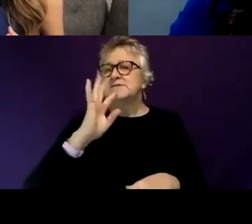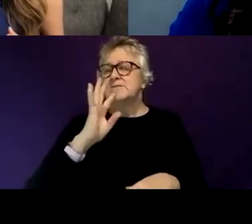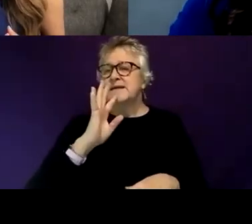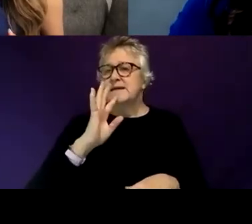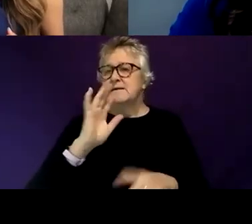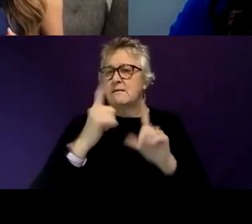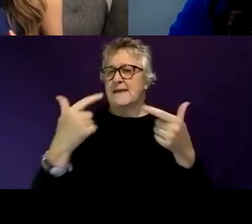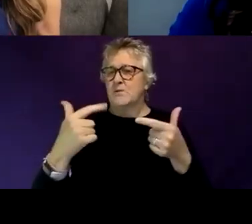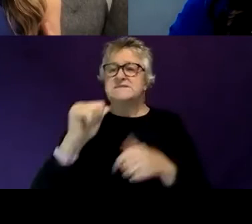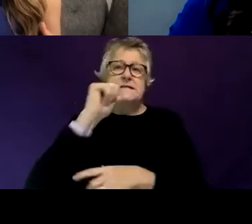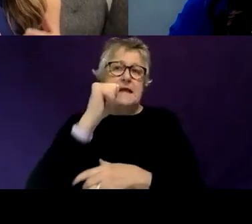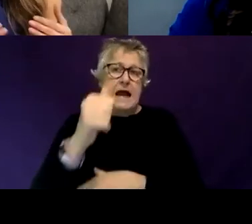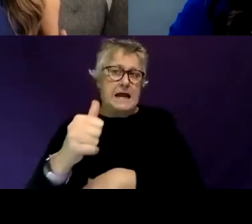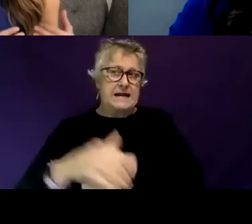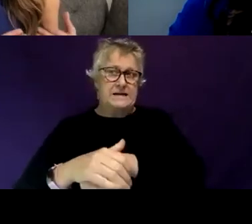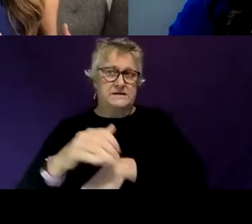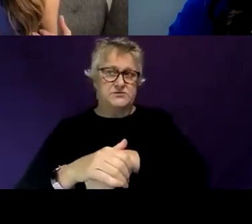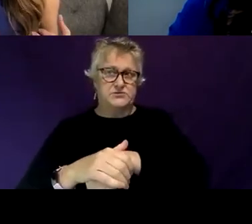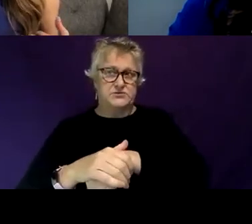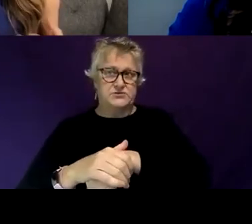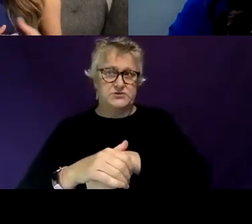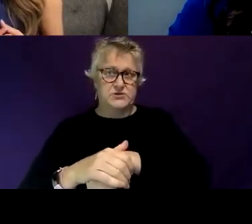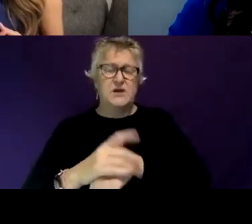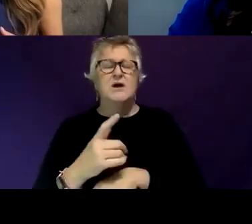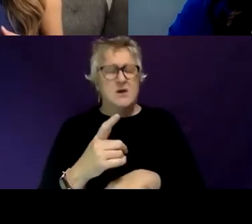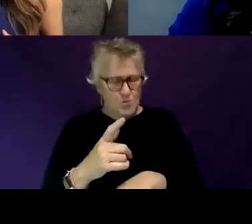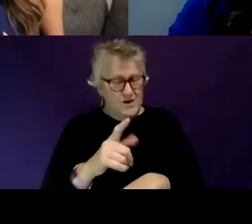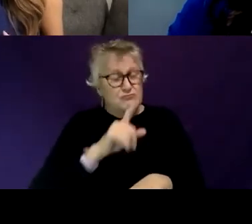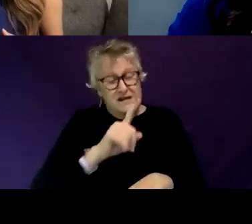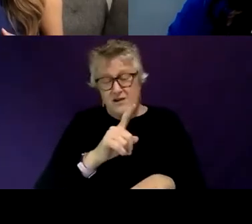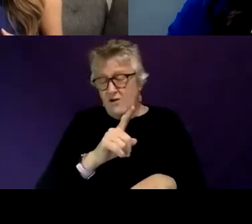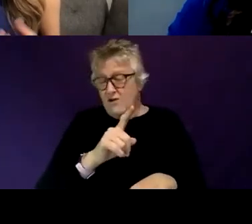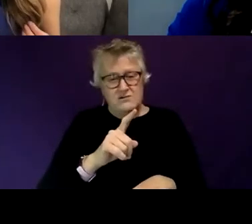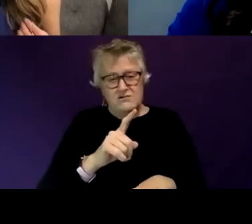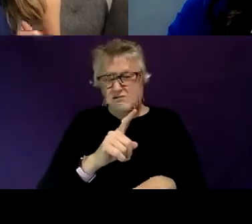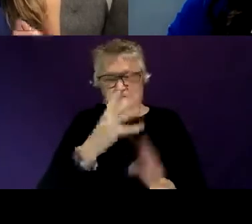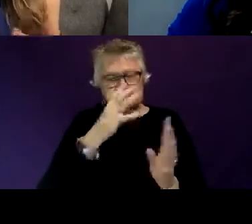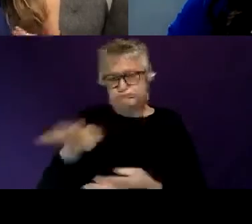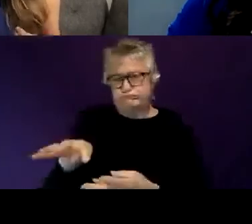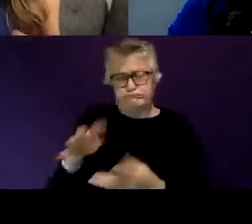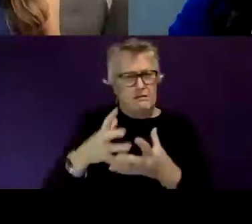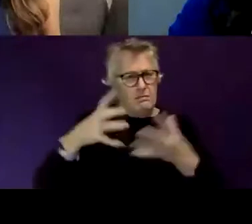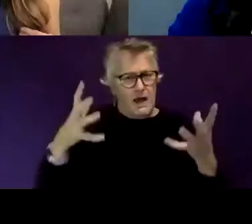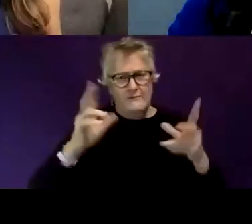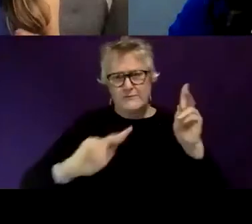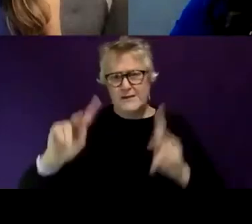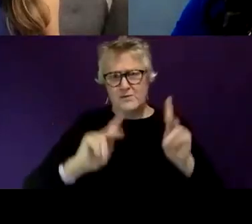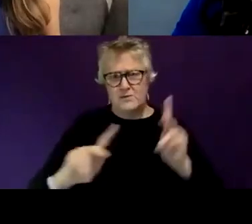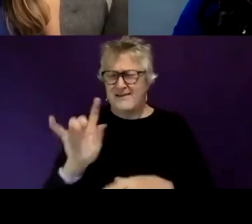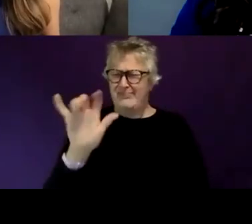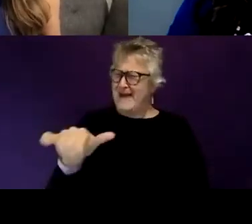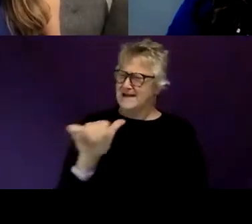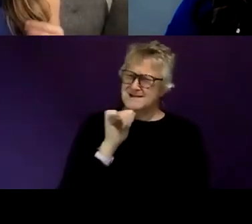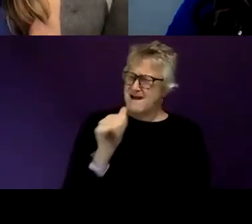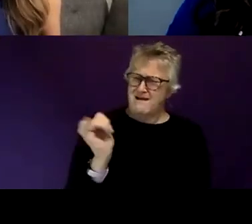in just one language, we're leaving a lot of people behind. And we're not that party. The Democratic Party